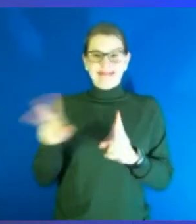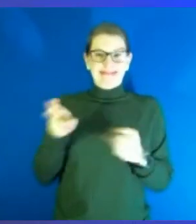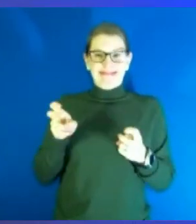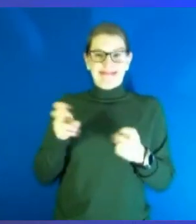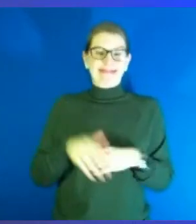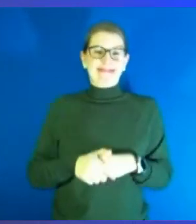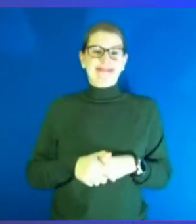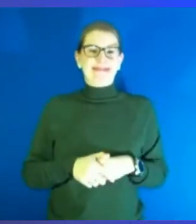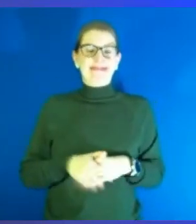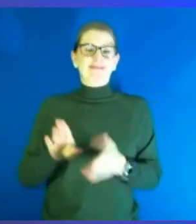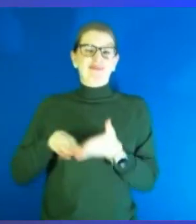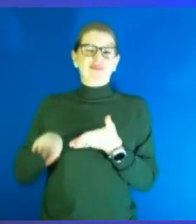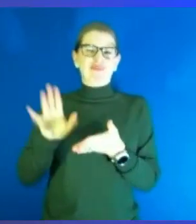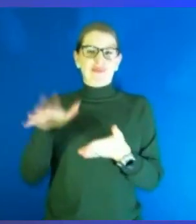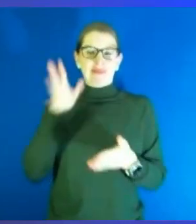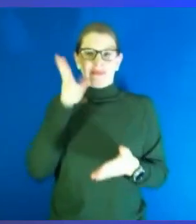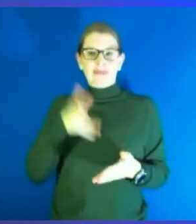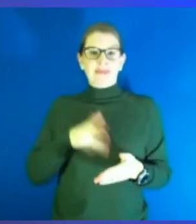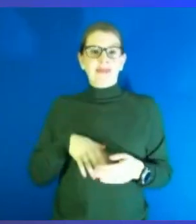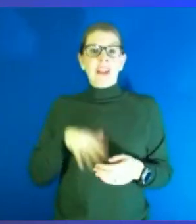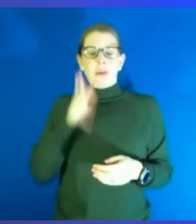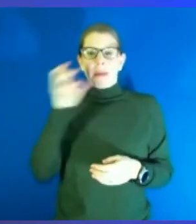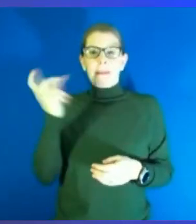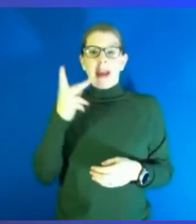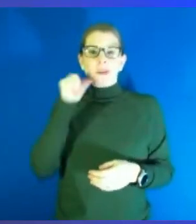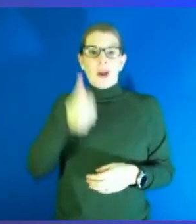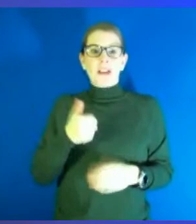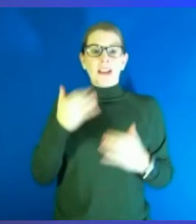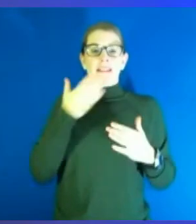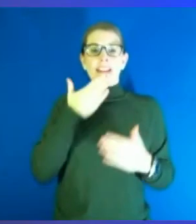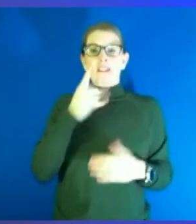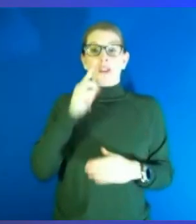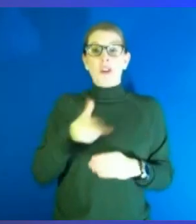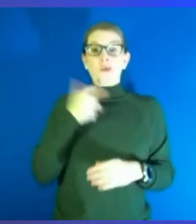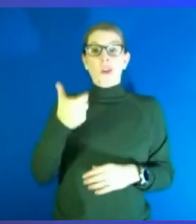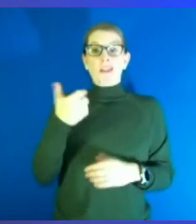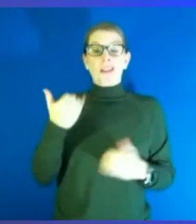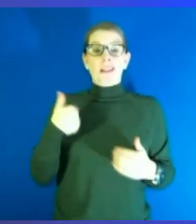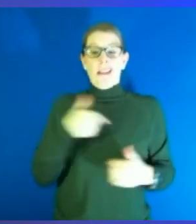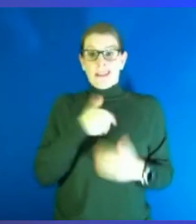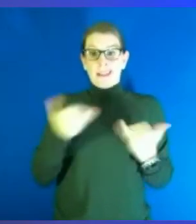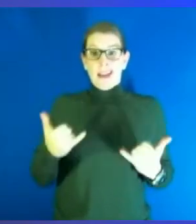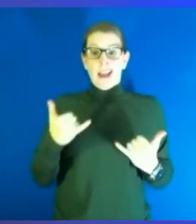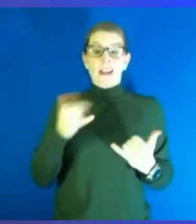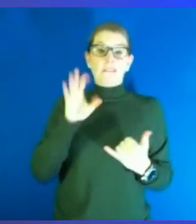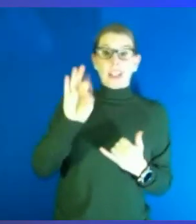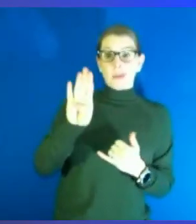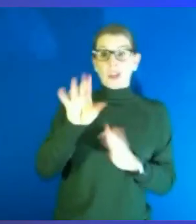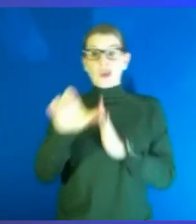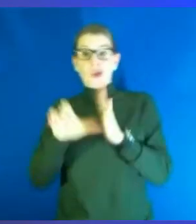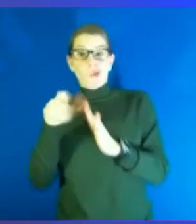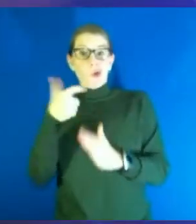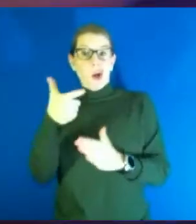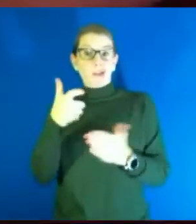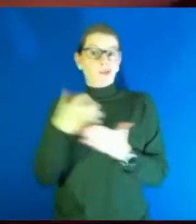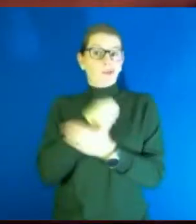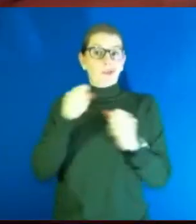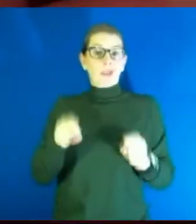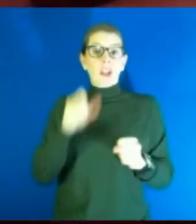off the hook today because you'll be back tomorrow. Thank you all for being with us today. Don't forget you can catch our shows anytime on Facebook and on YouTube. Coming up